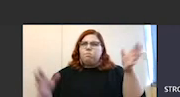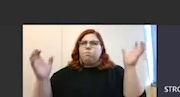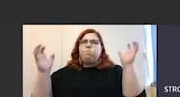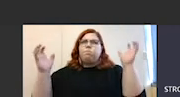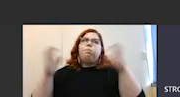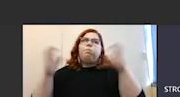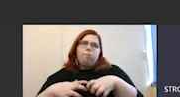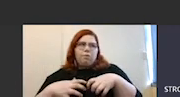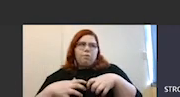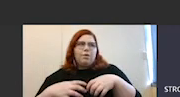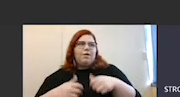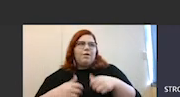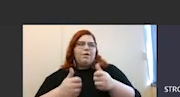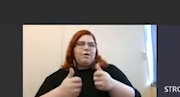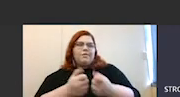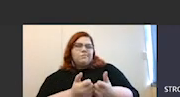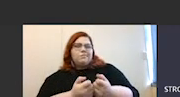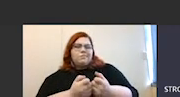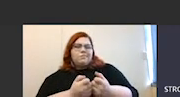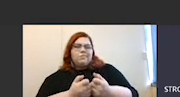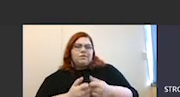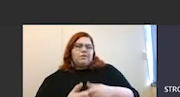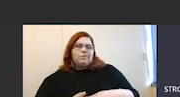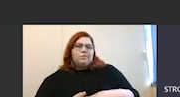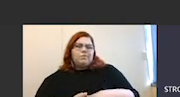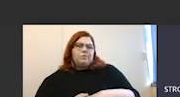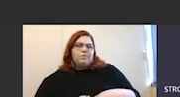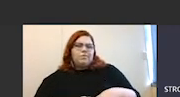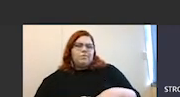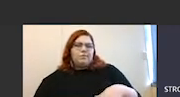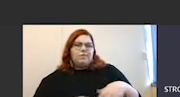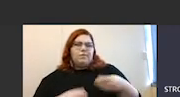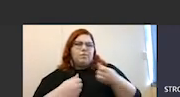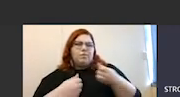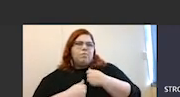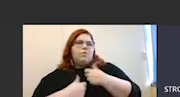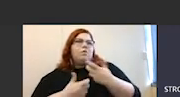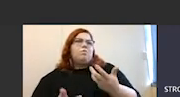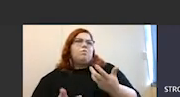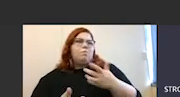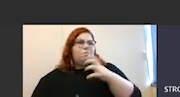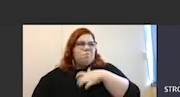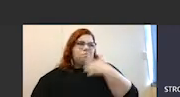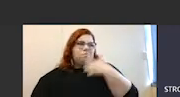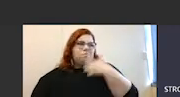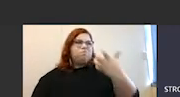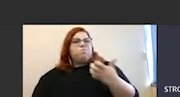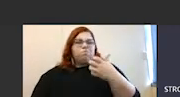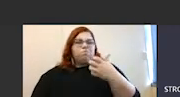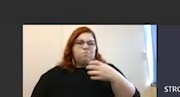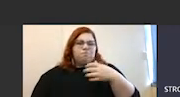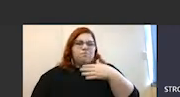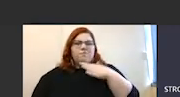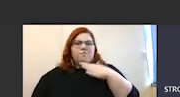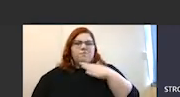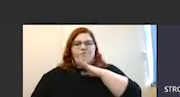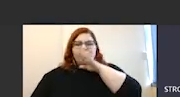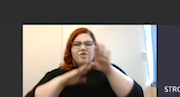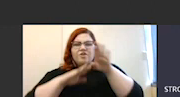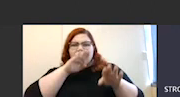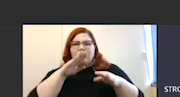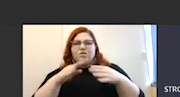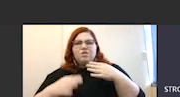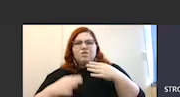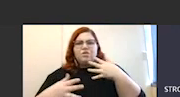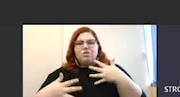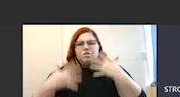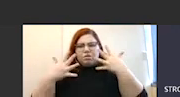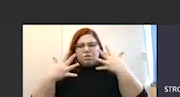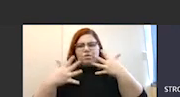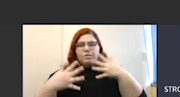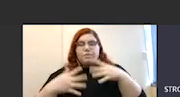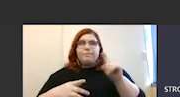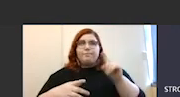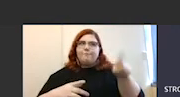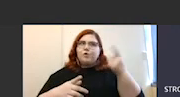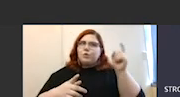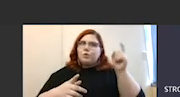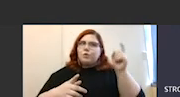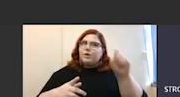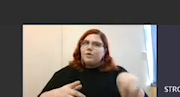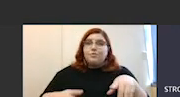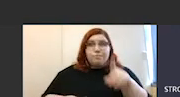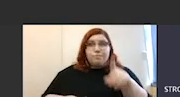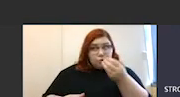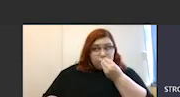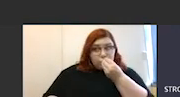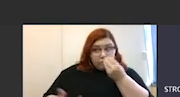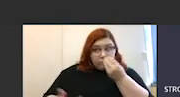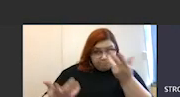text message where I'm just like expressing anger or frustration or despair. And they've gotten to where their first question to me is always, "Have you